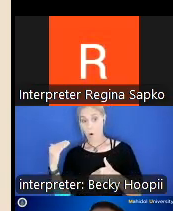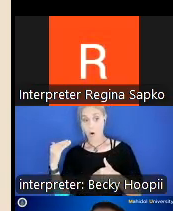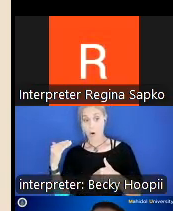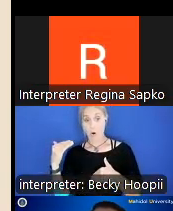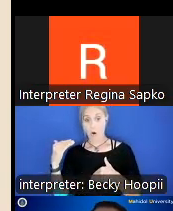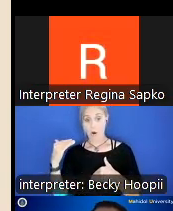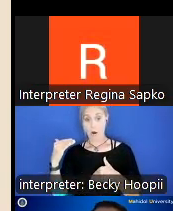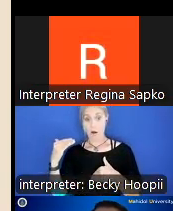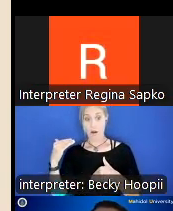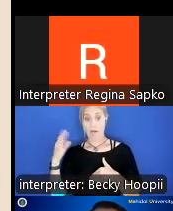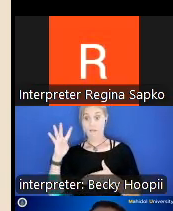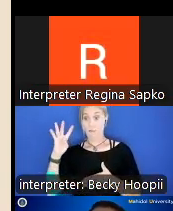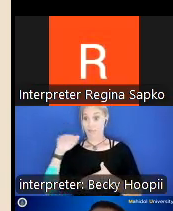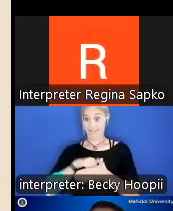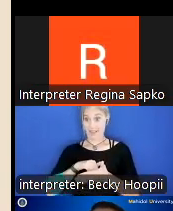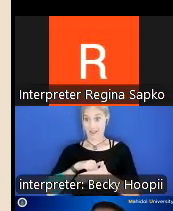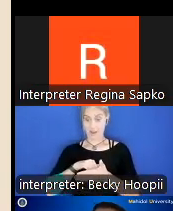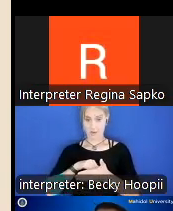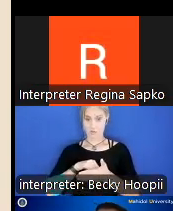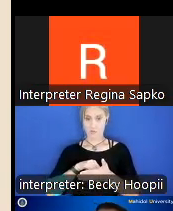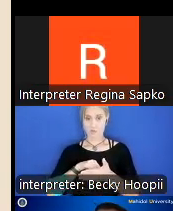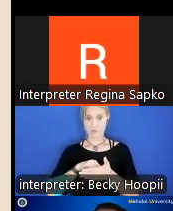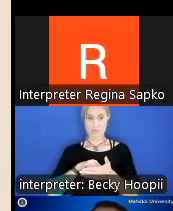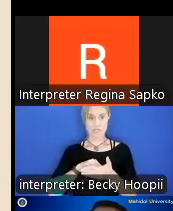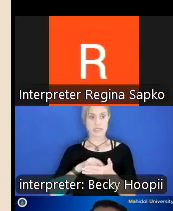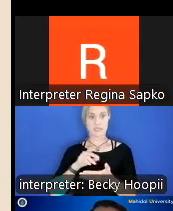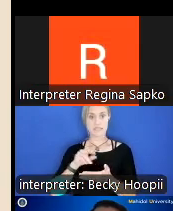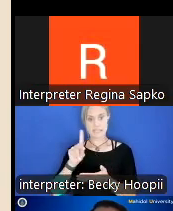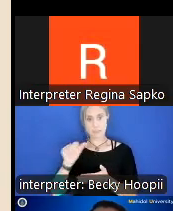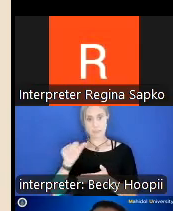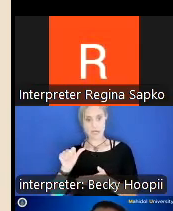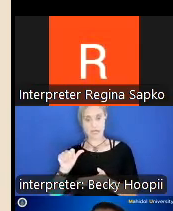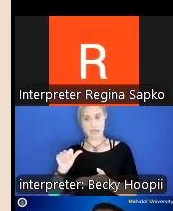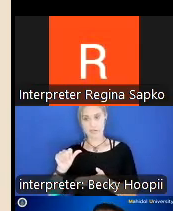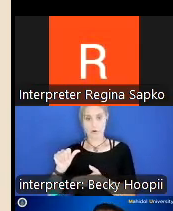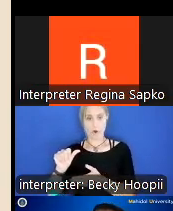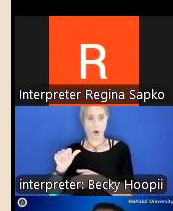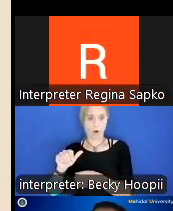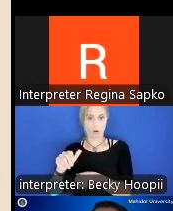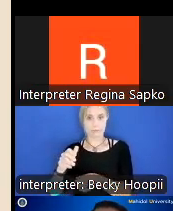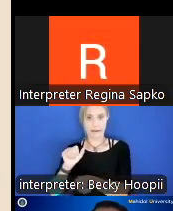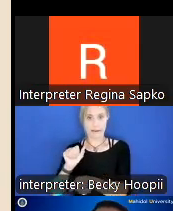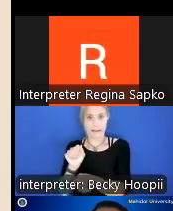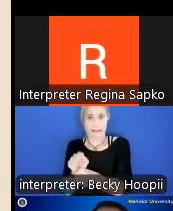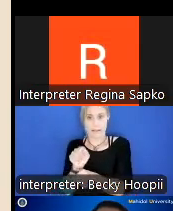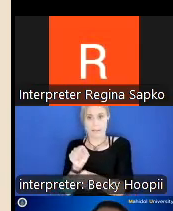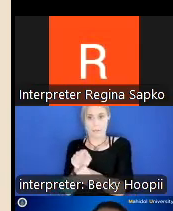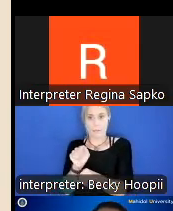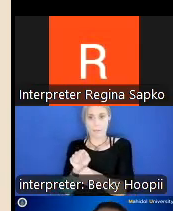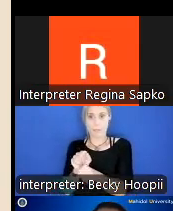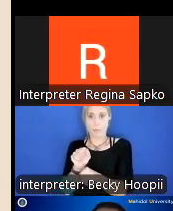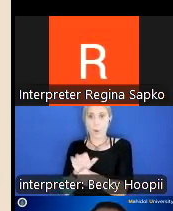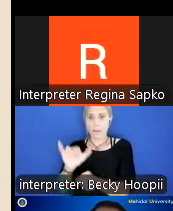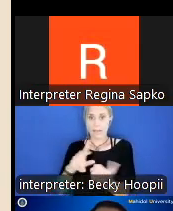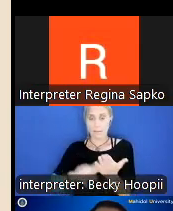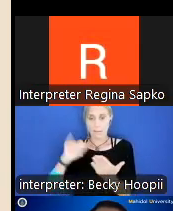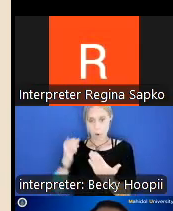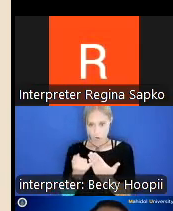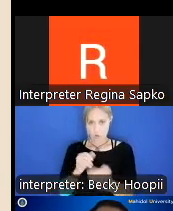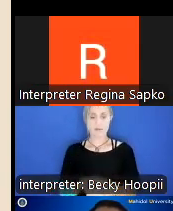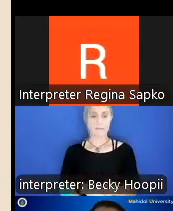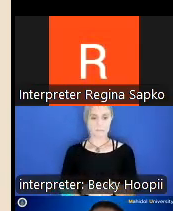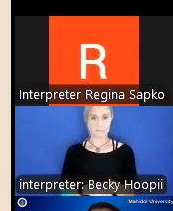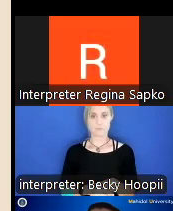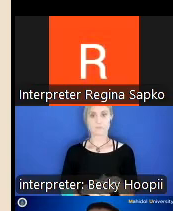4,000 disability employed by the project that create like income generation